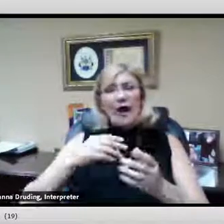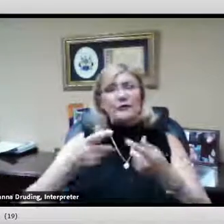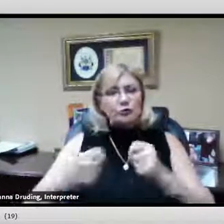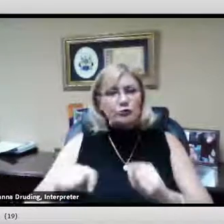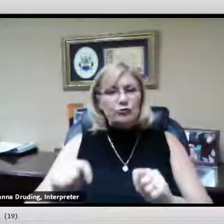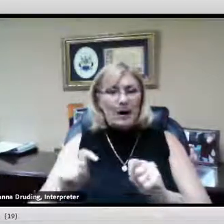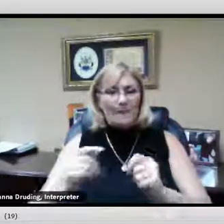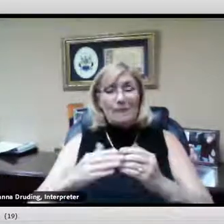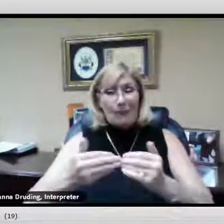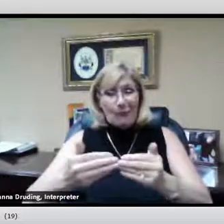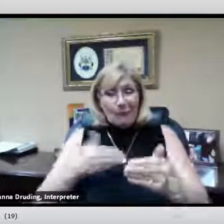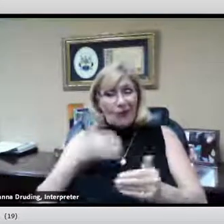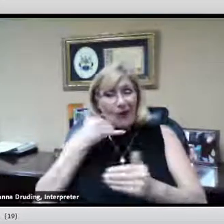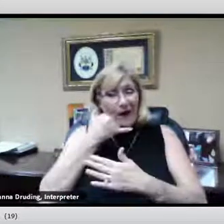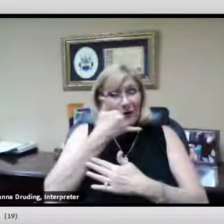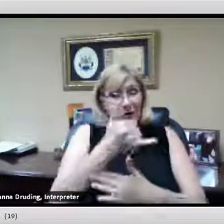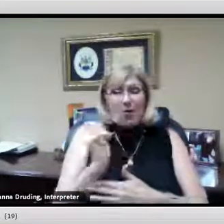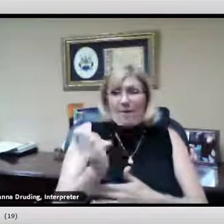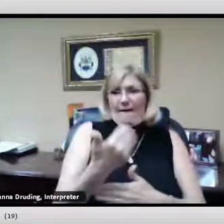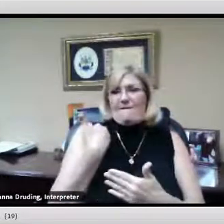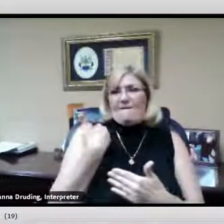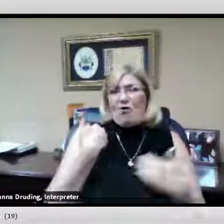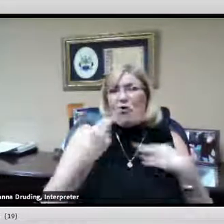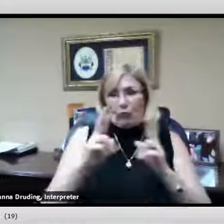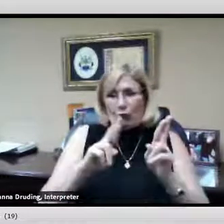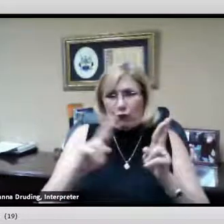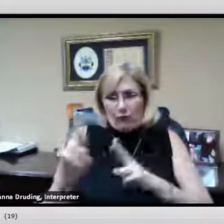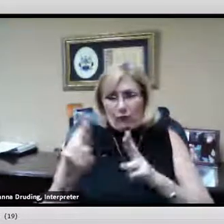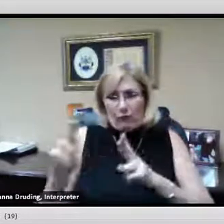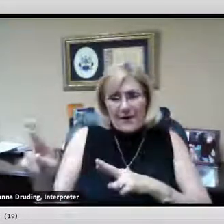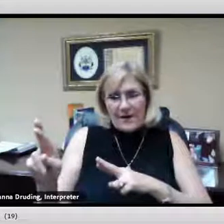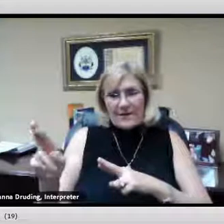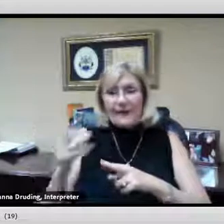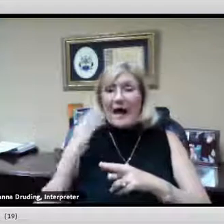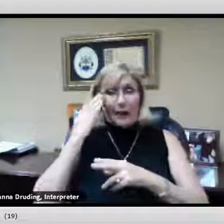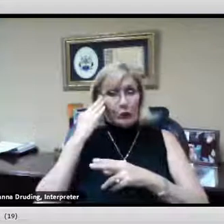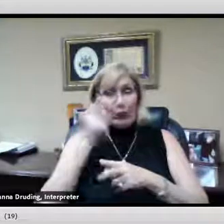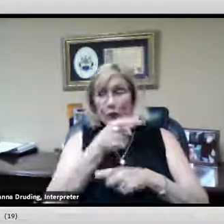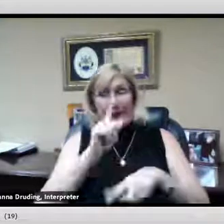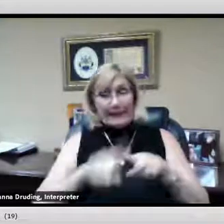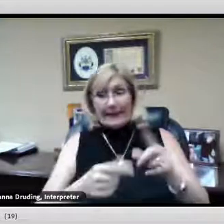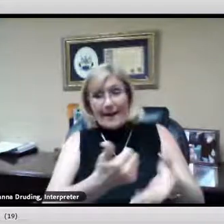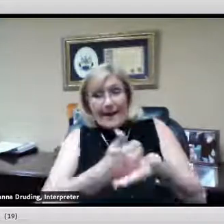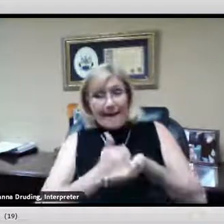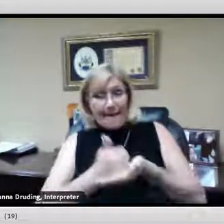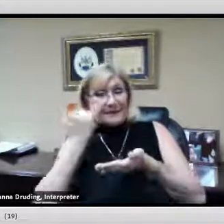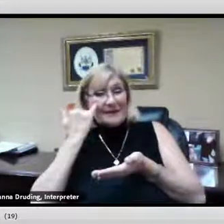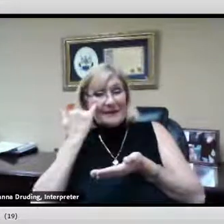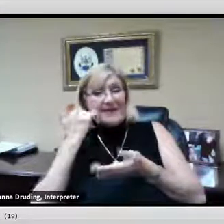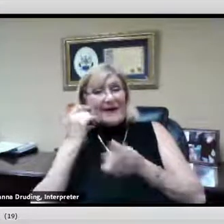time because I know they're going to ask for it, and I know they're not going to be able to help me much unless I can get into some